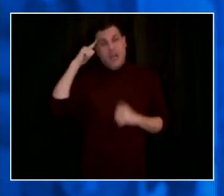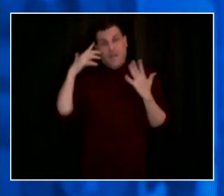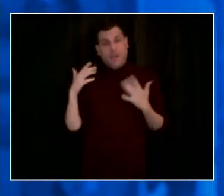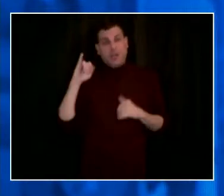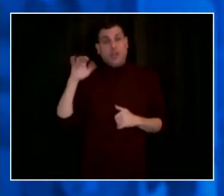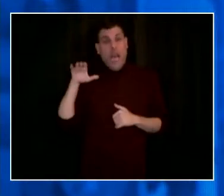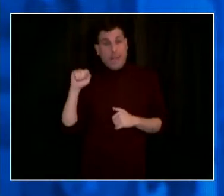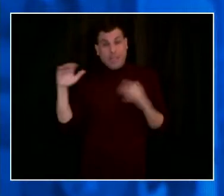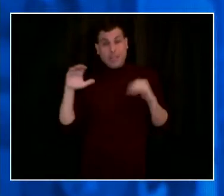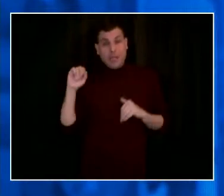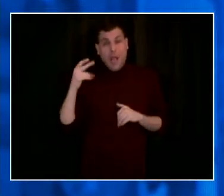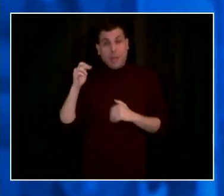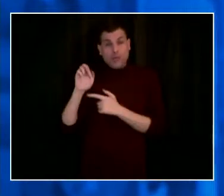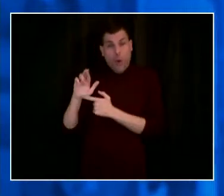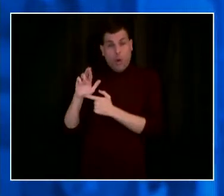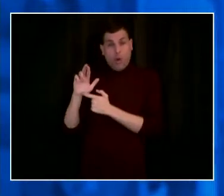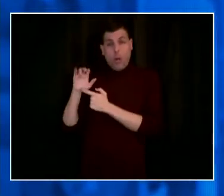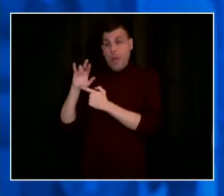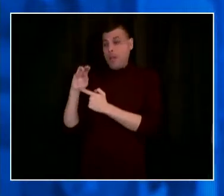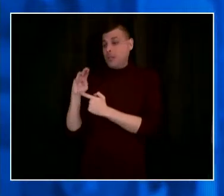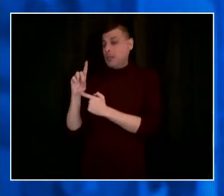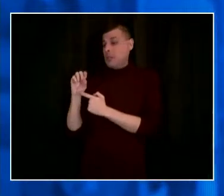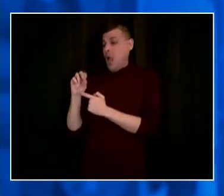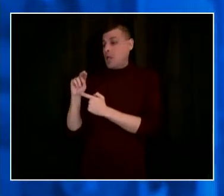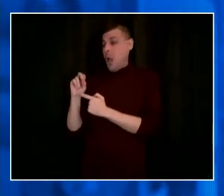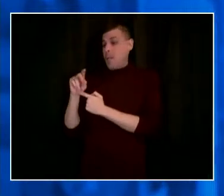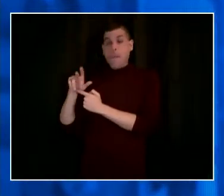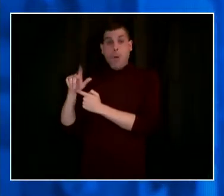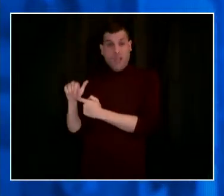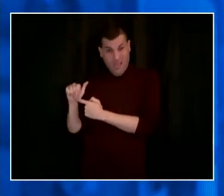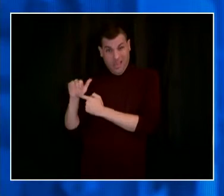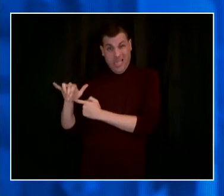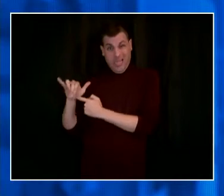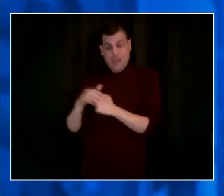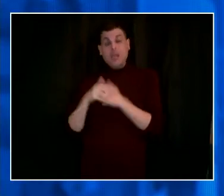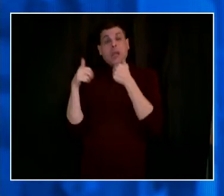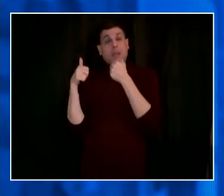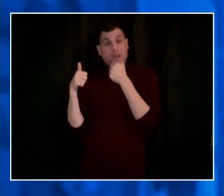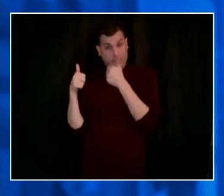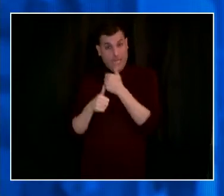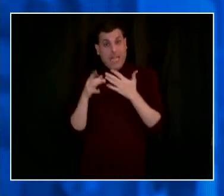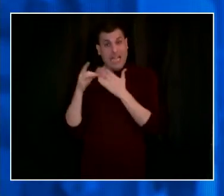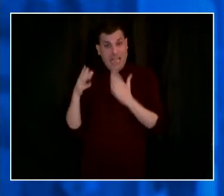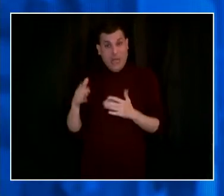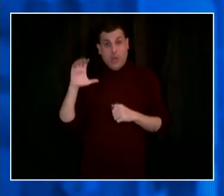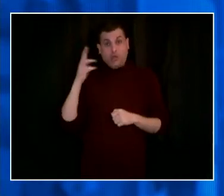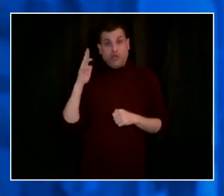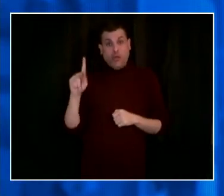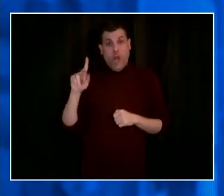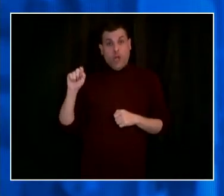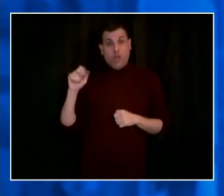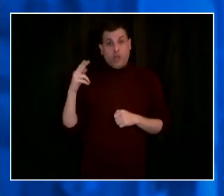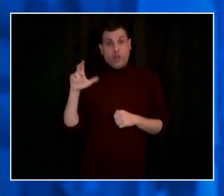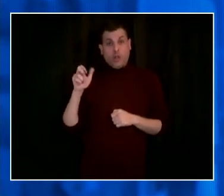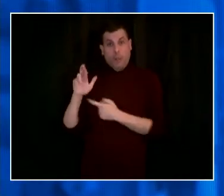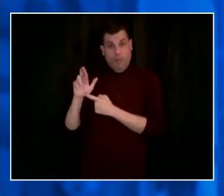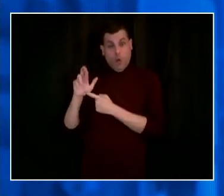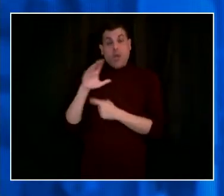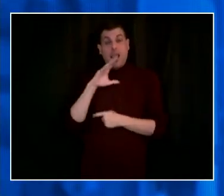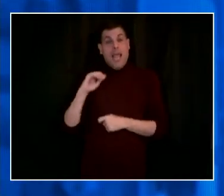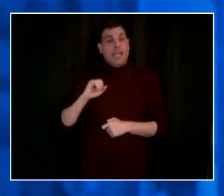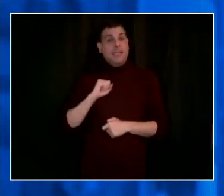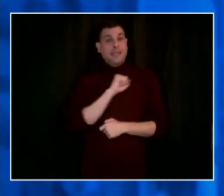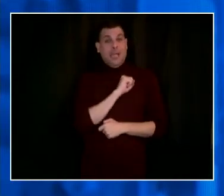Tom DiNapoli, U.S. Senate Minority Leader Chuck Schumer, and U.S. Senator